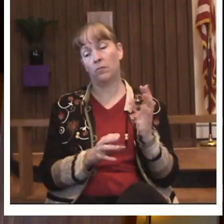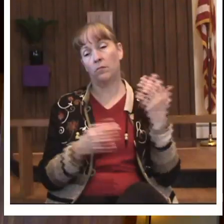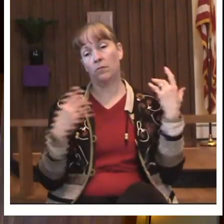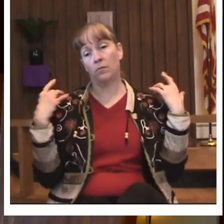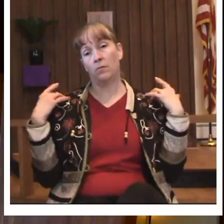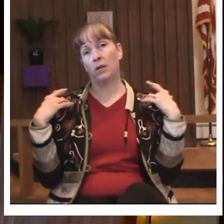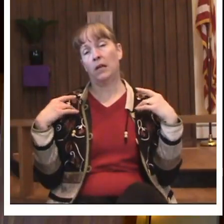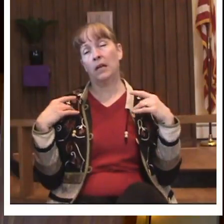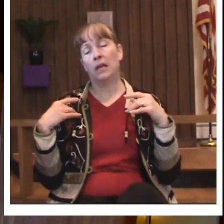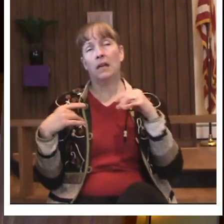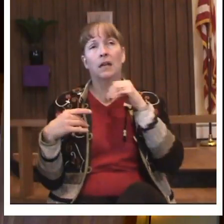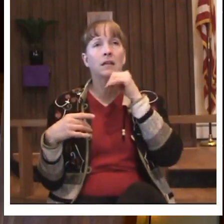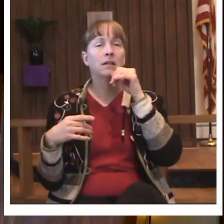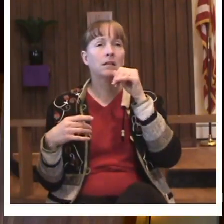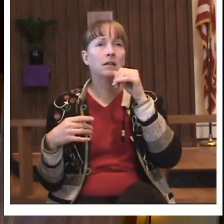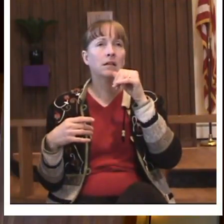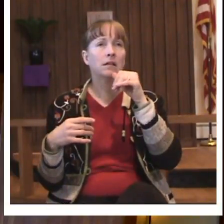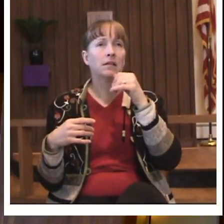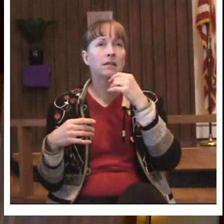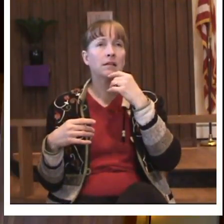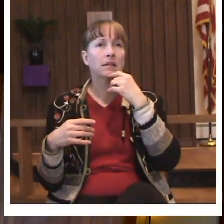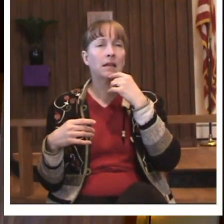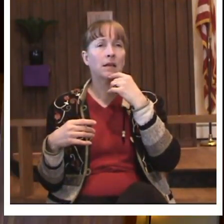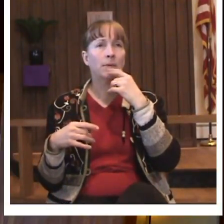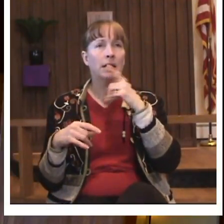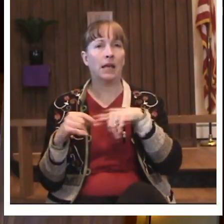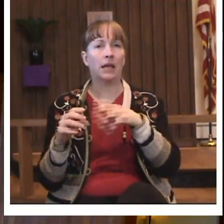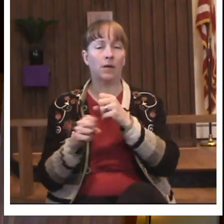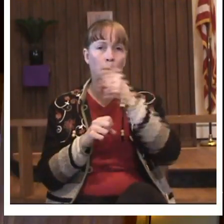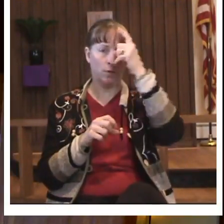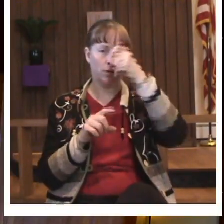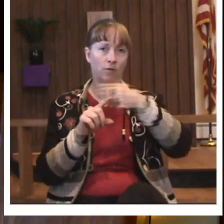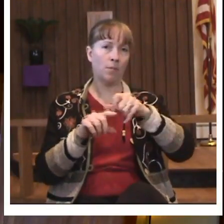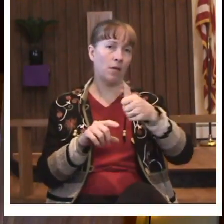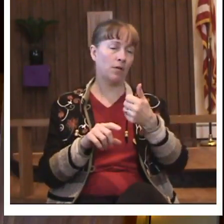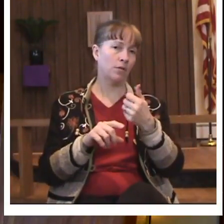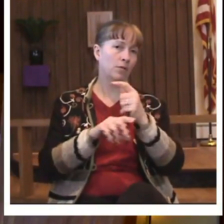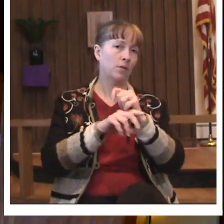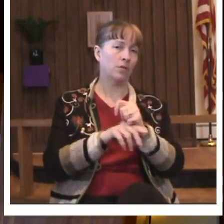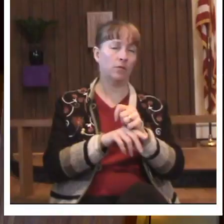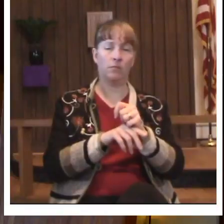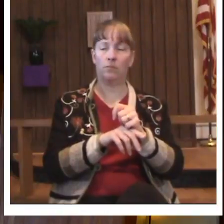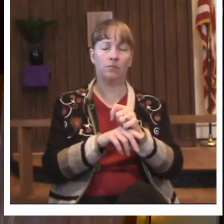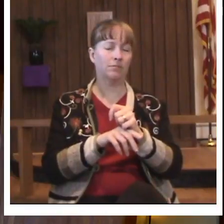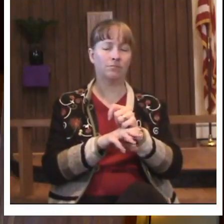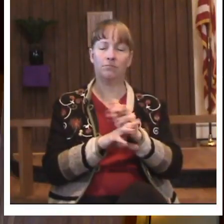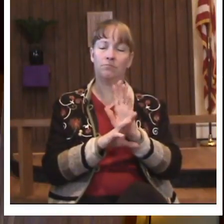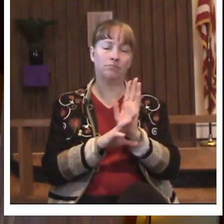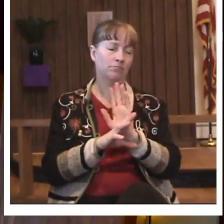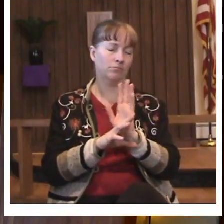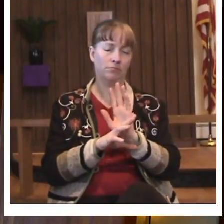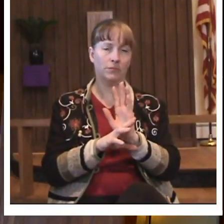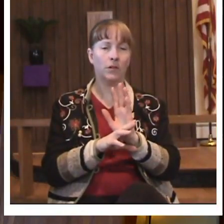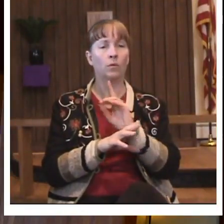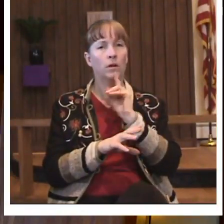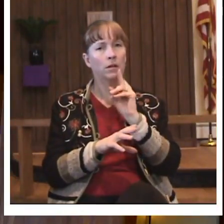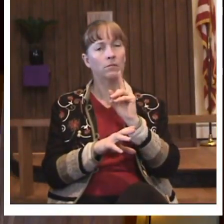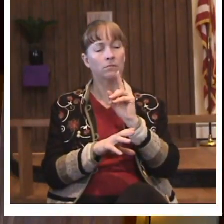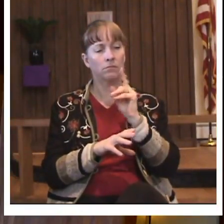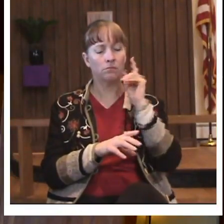This isn't to deny the wisdom to be gained from other traditions. Far from it. Put